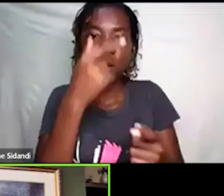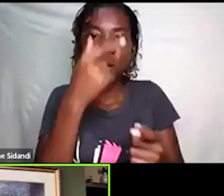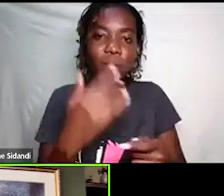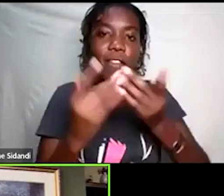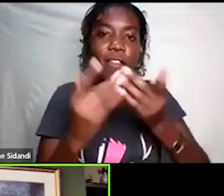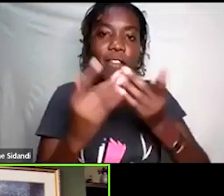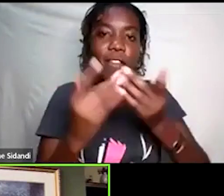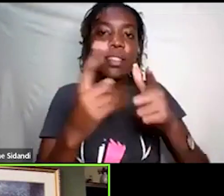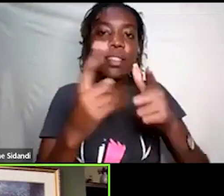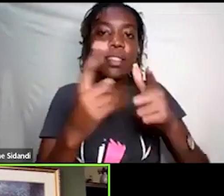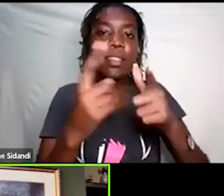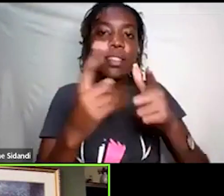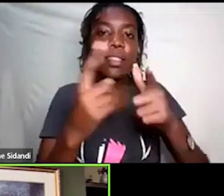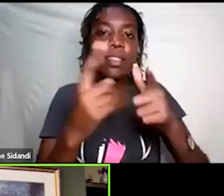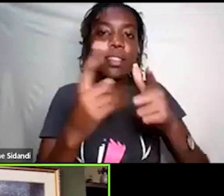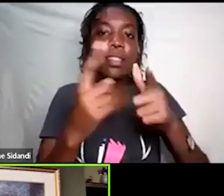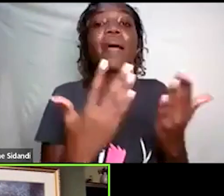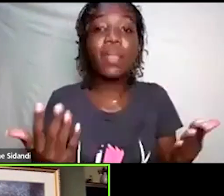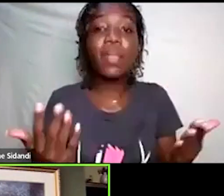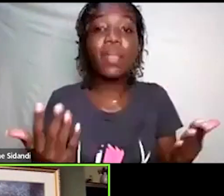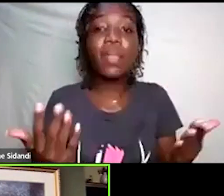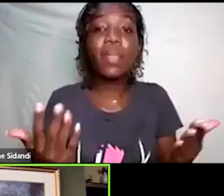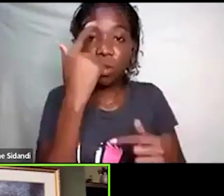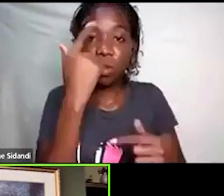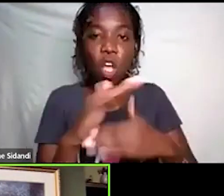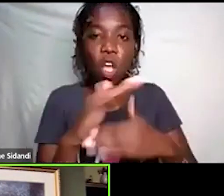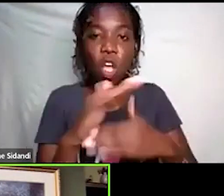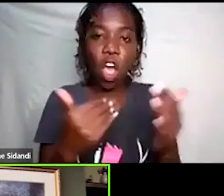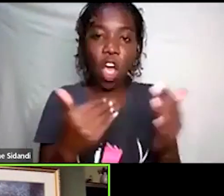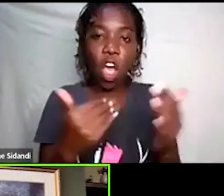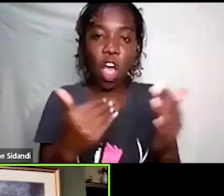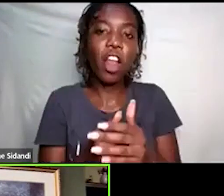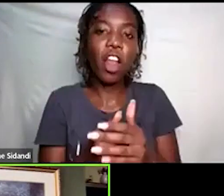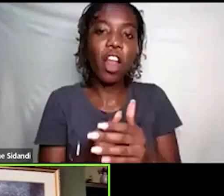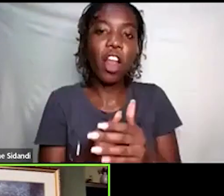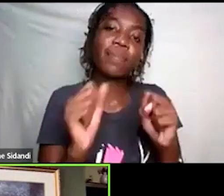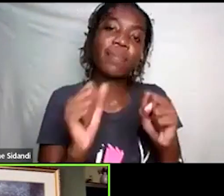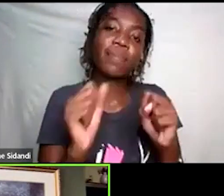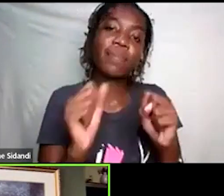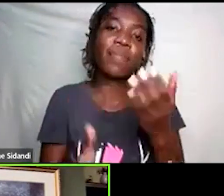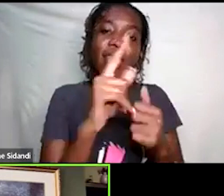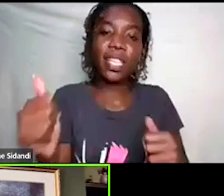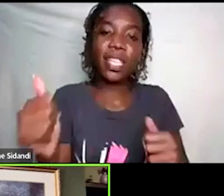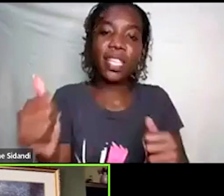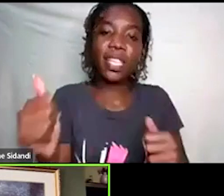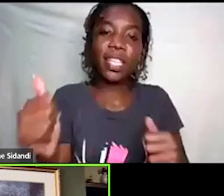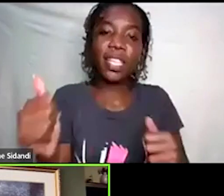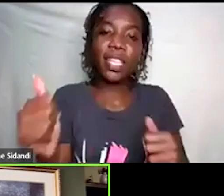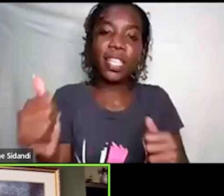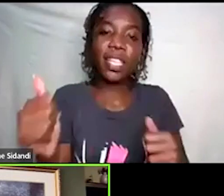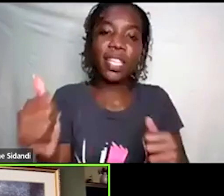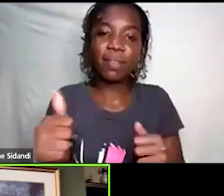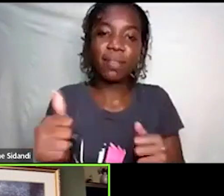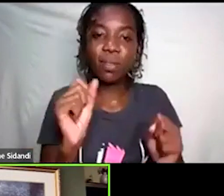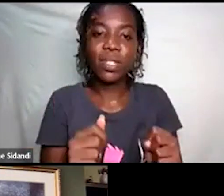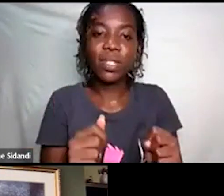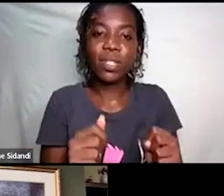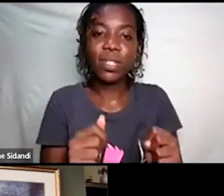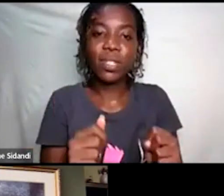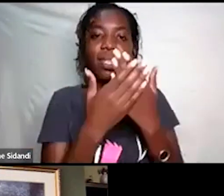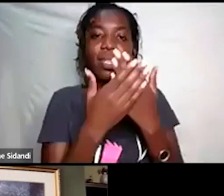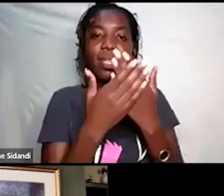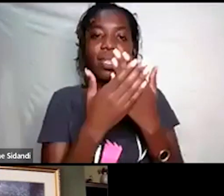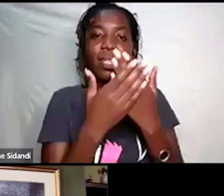see, we all are out to help each other out. Why not? I can order as a publisher and send at a discounted rate.